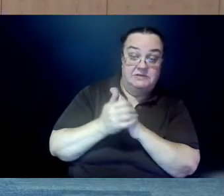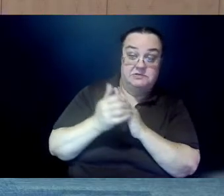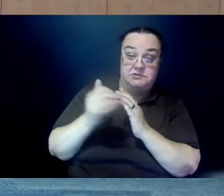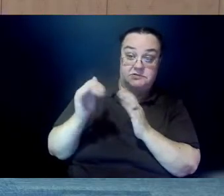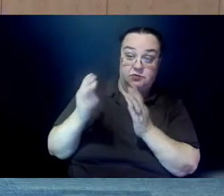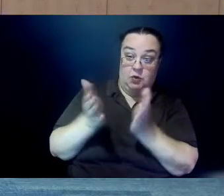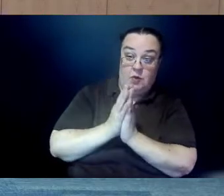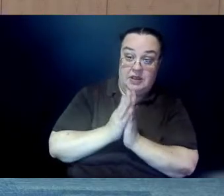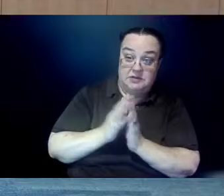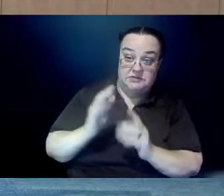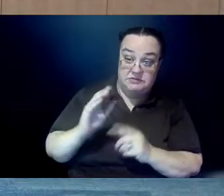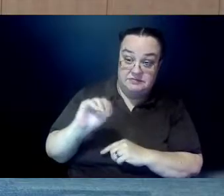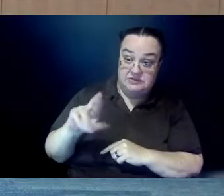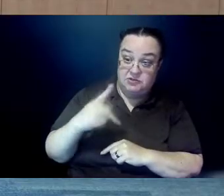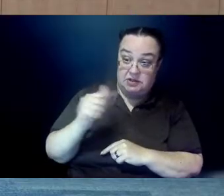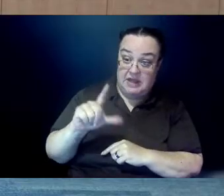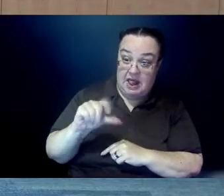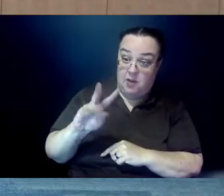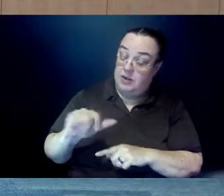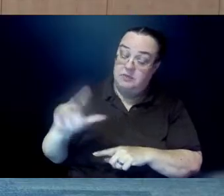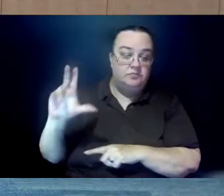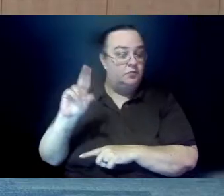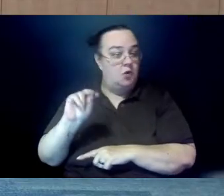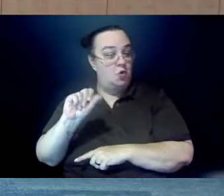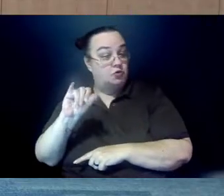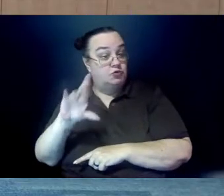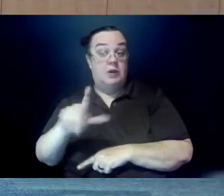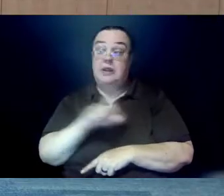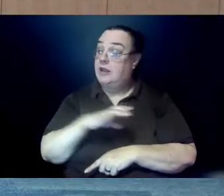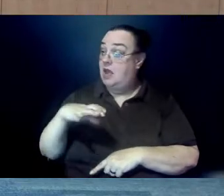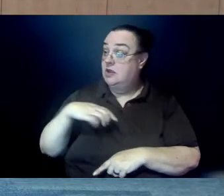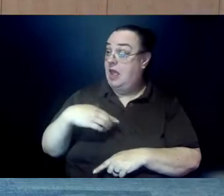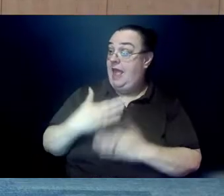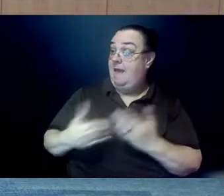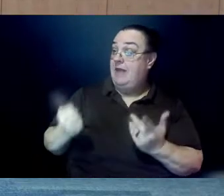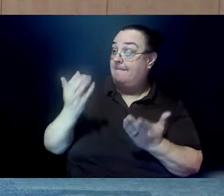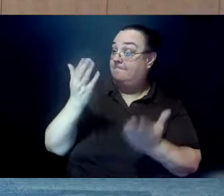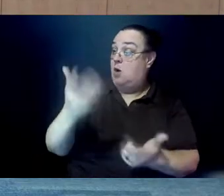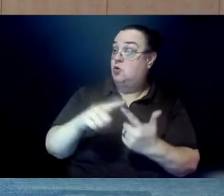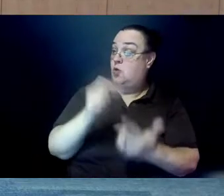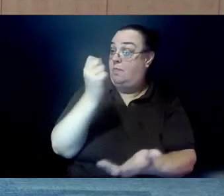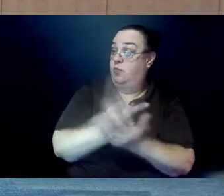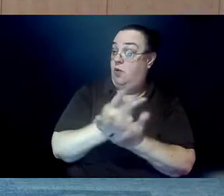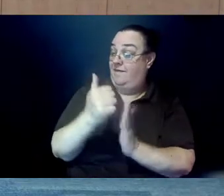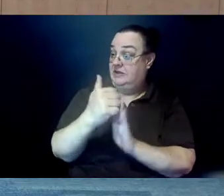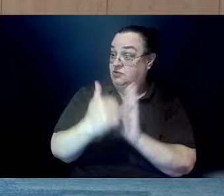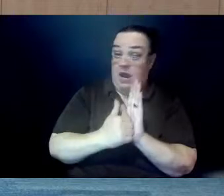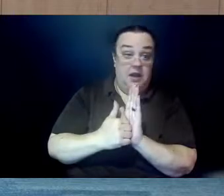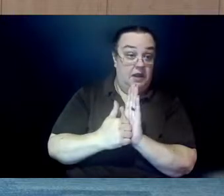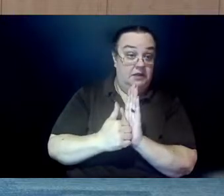Galloway? No, sir. Council, is there a motion to approve the agenda?